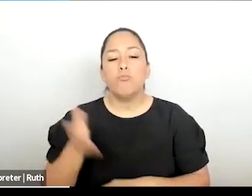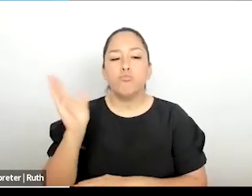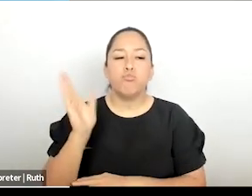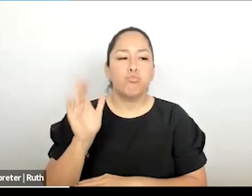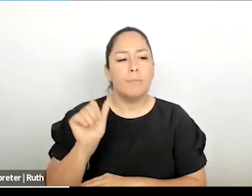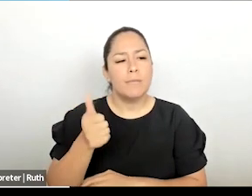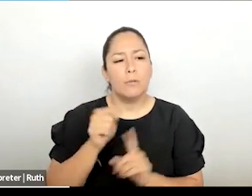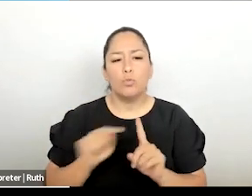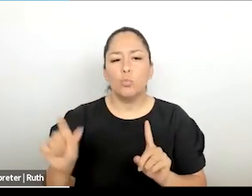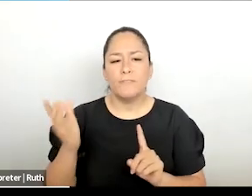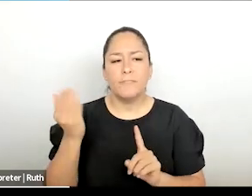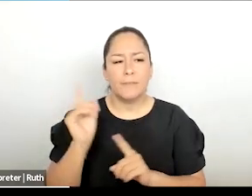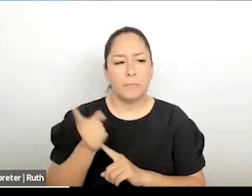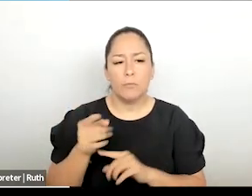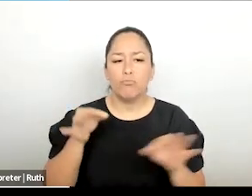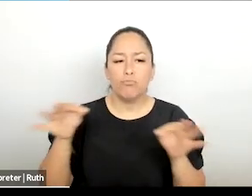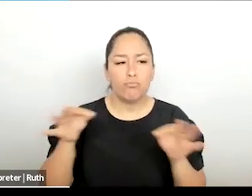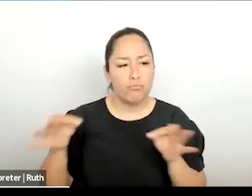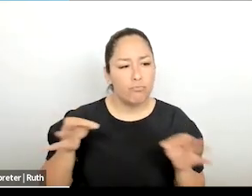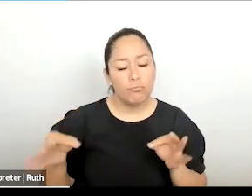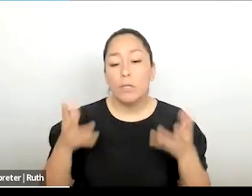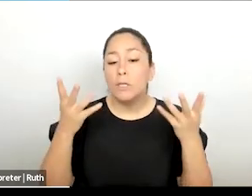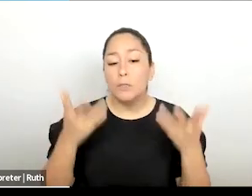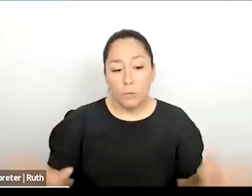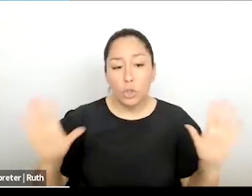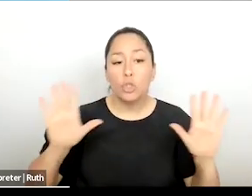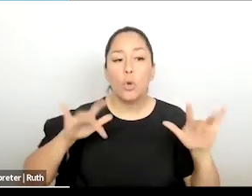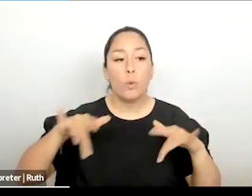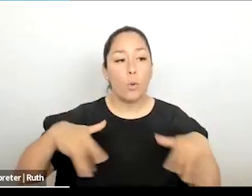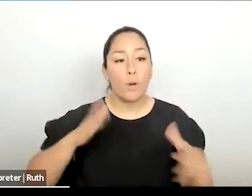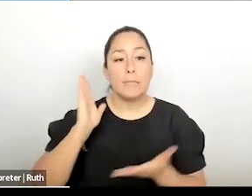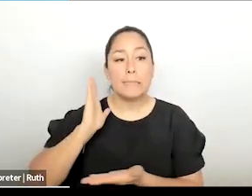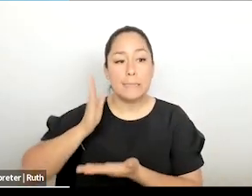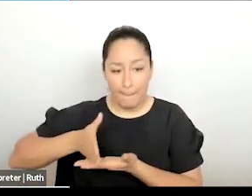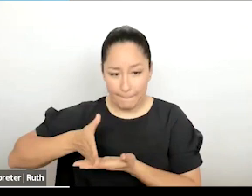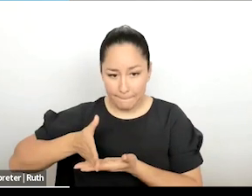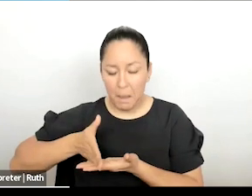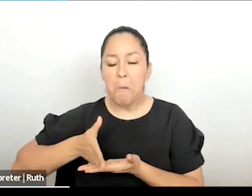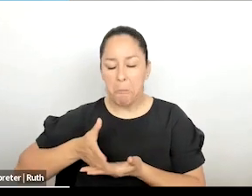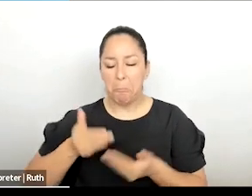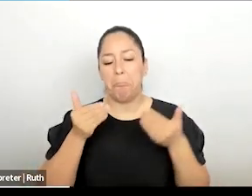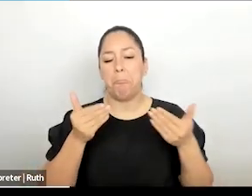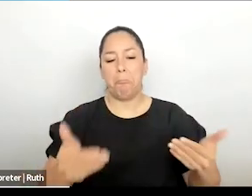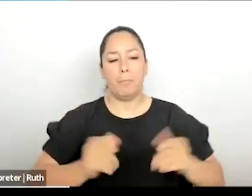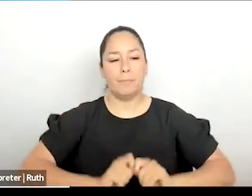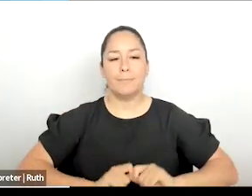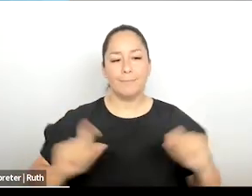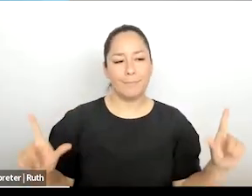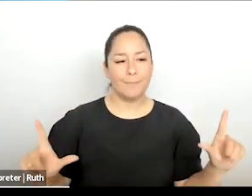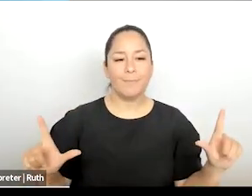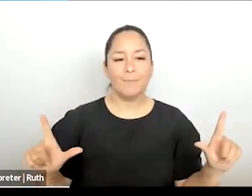first 10-15 minutes. And we'll inform you when the recording stops and when you can bring your cameras back